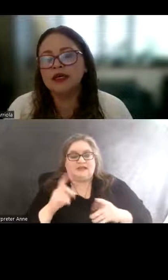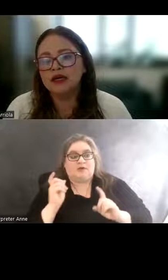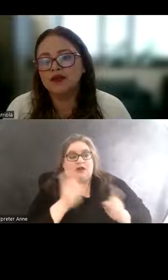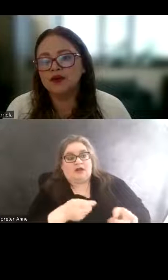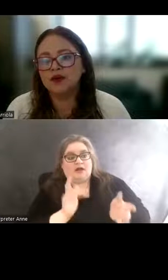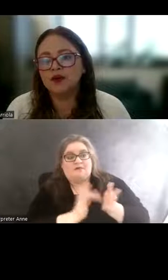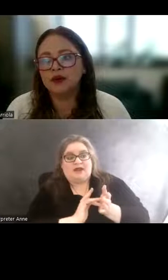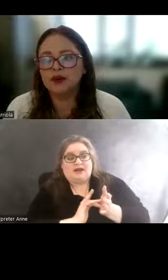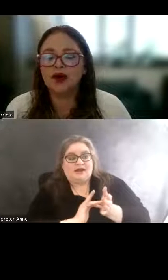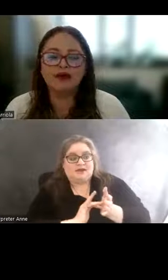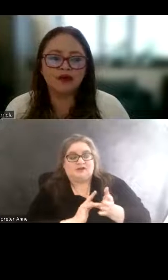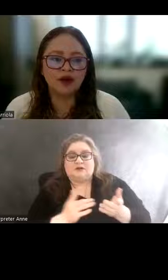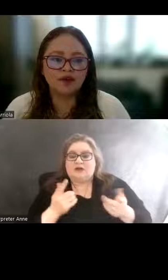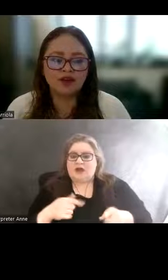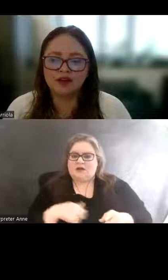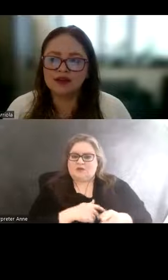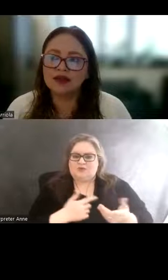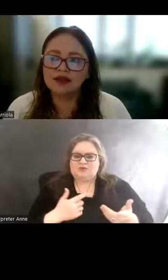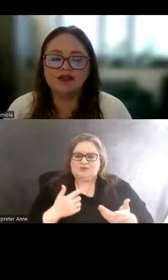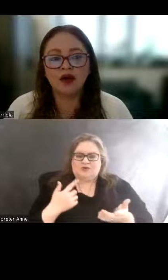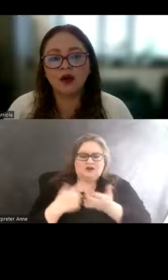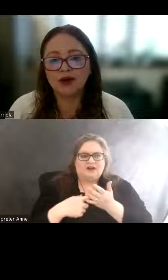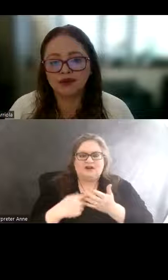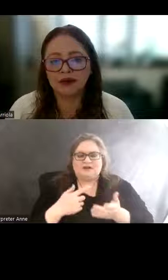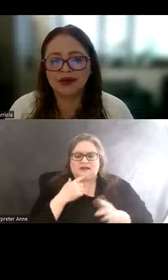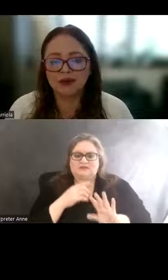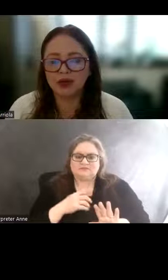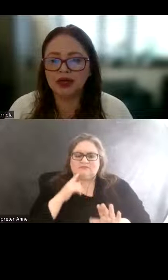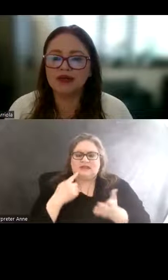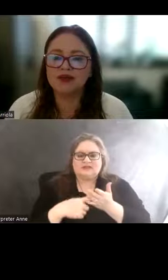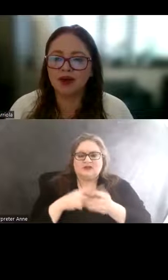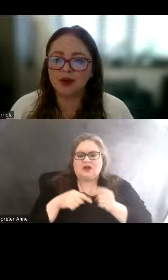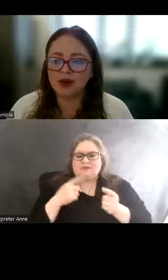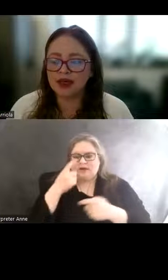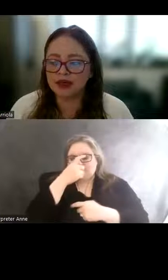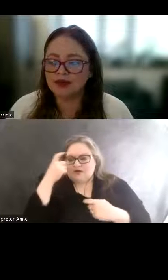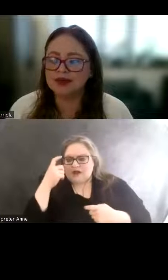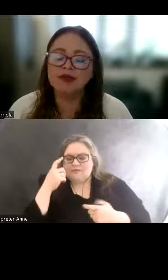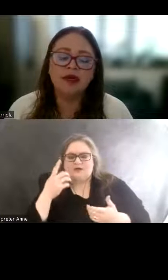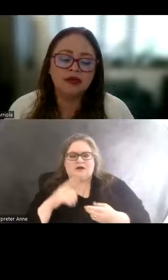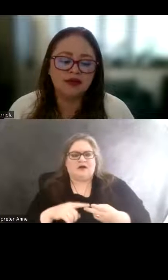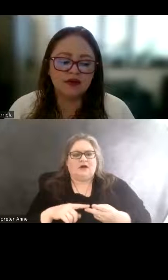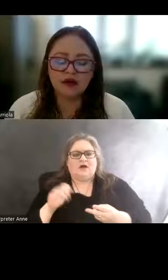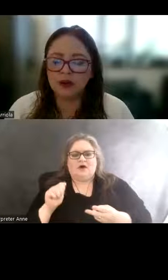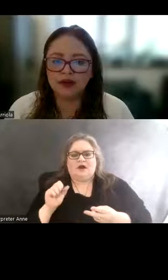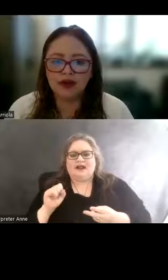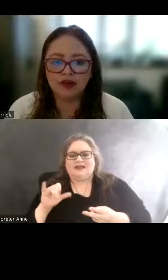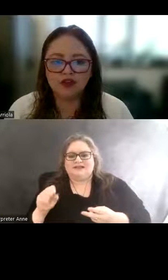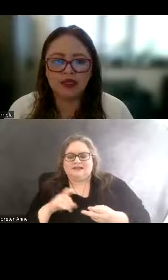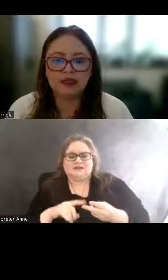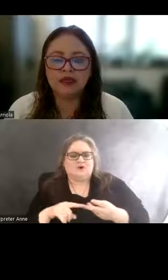medication. And so when we're having those conversations, it's like, let's talk about trauma in the brain. Let's talk about ACEs. Let's talk